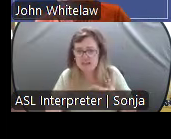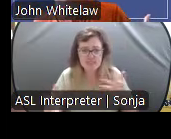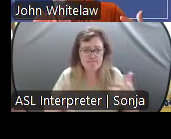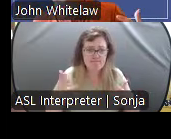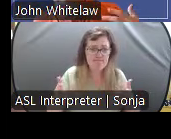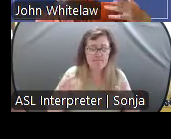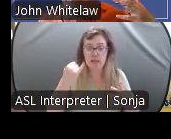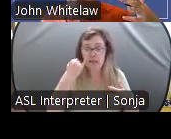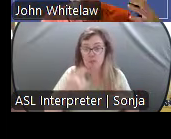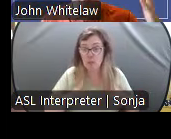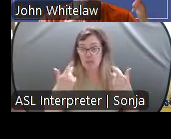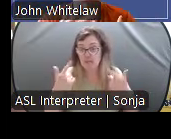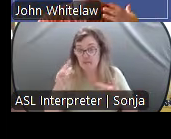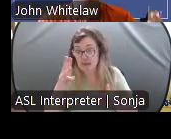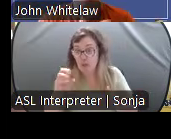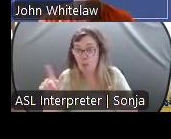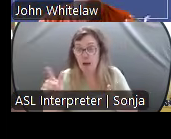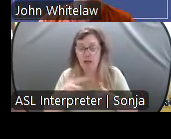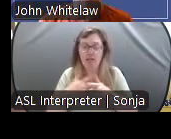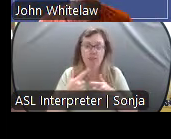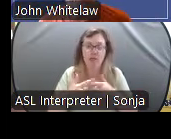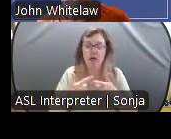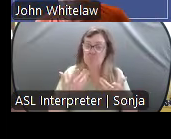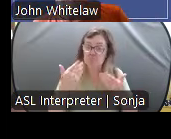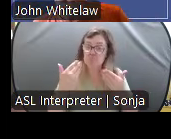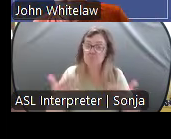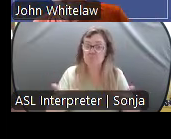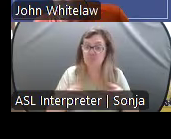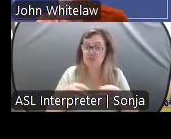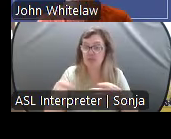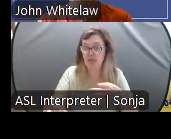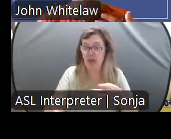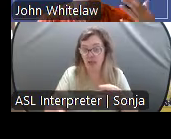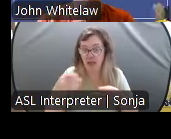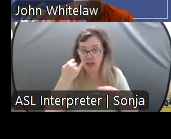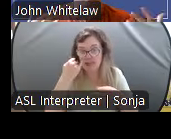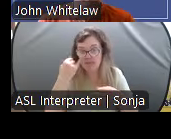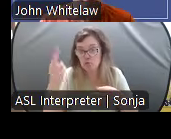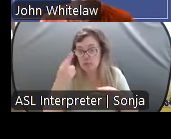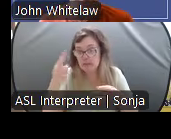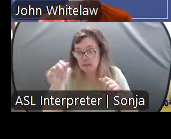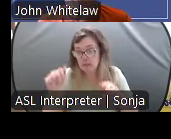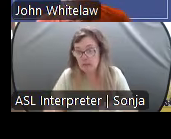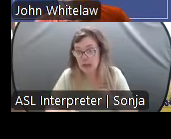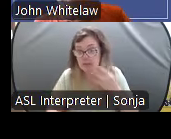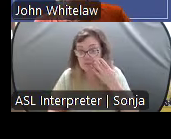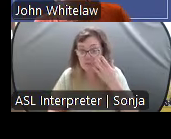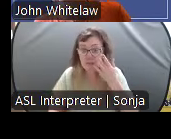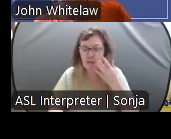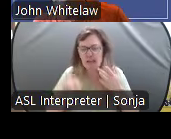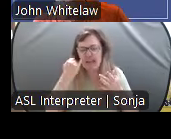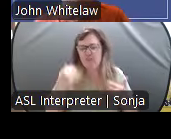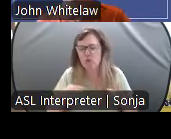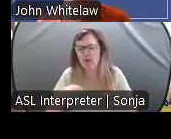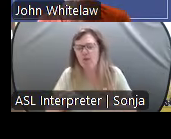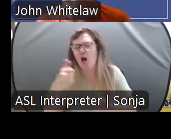well, you may well want to delay it as long as you reasonably can. That's sort of the advice for people who have other funds. But,